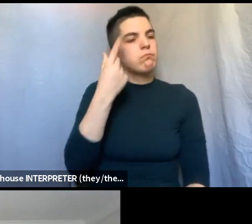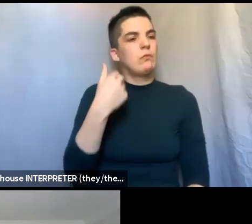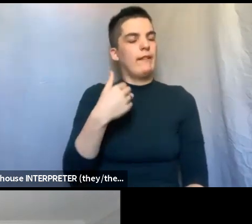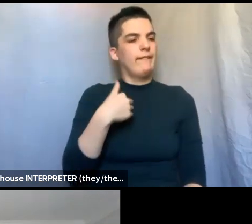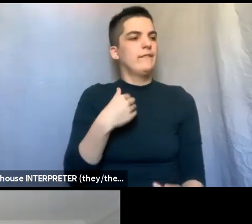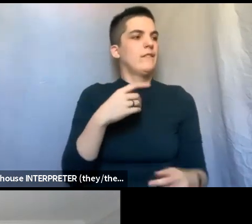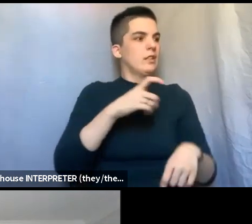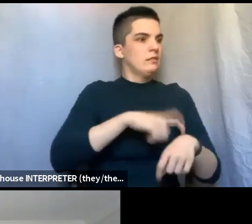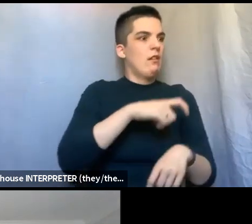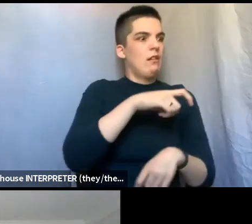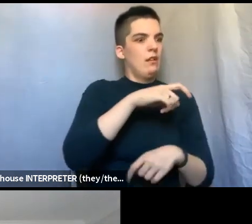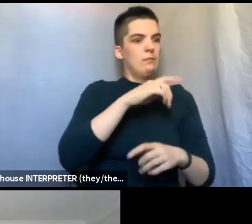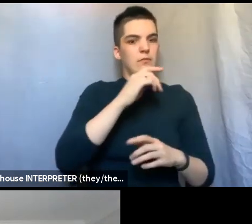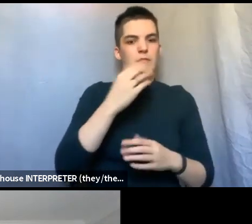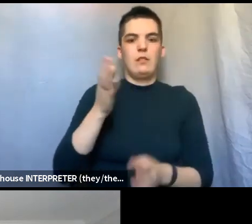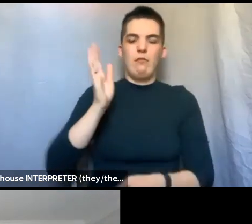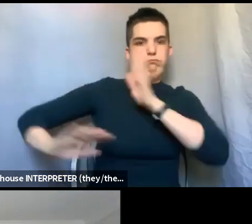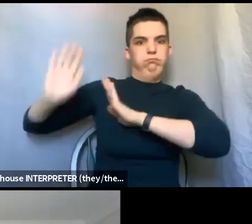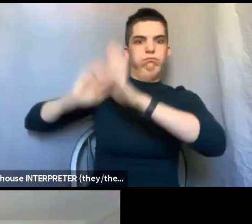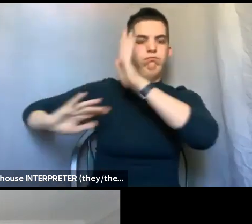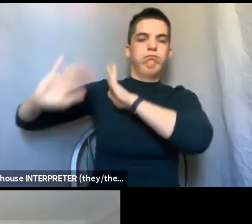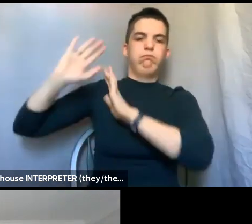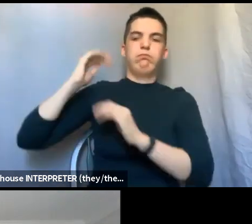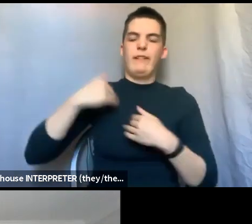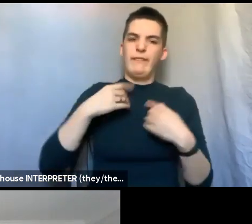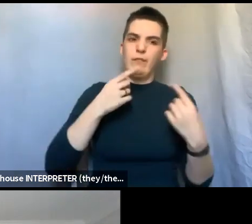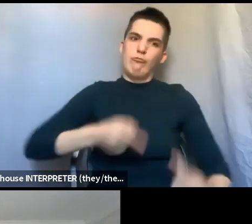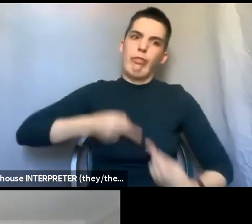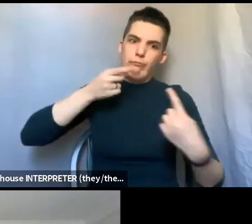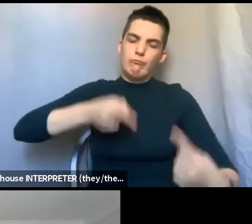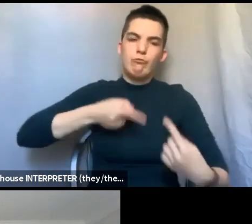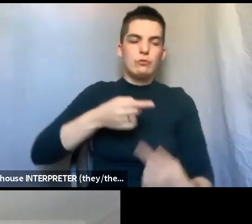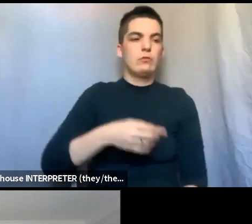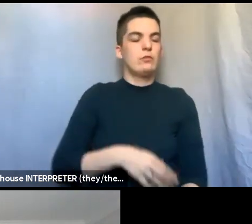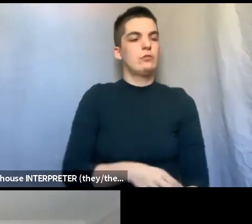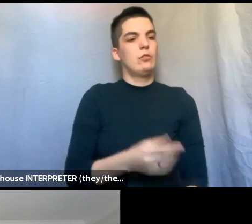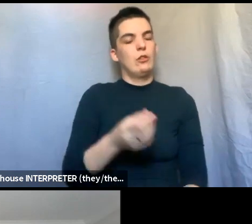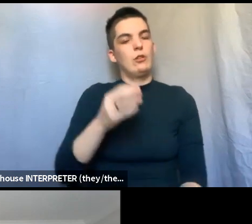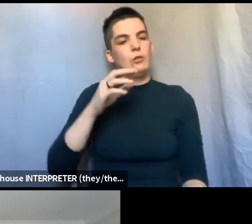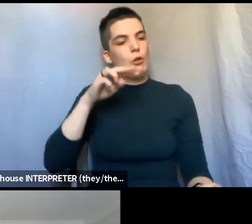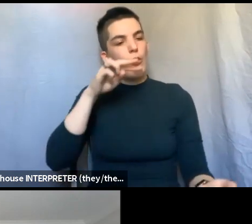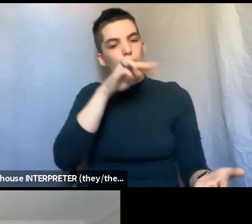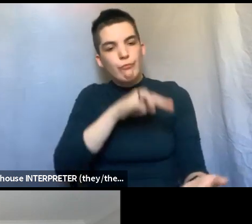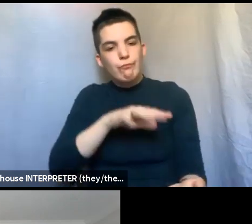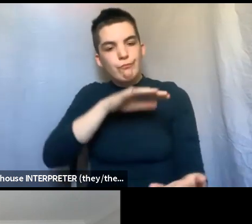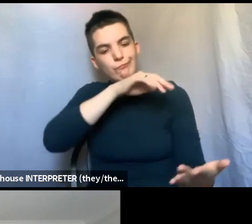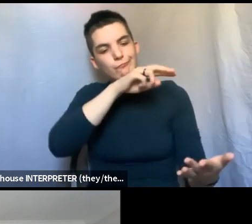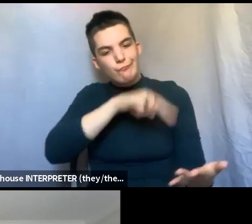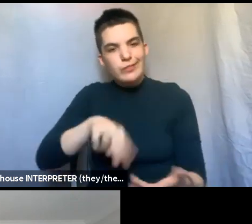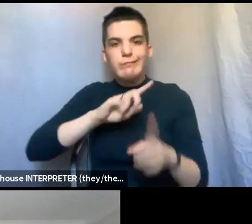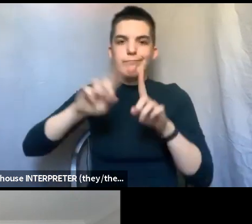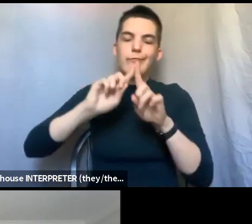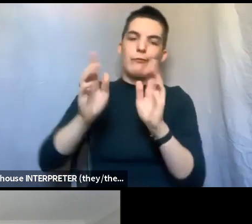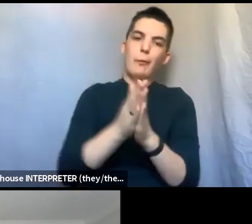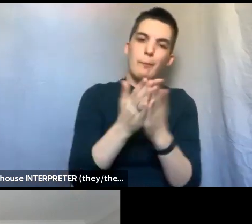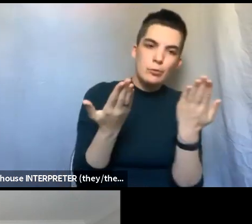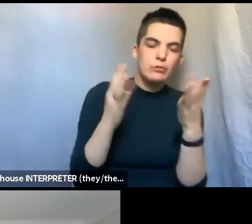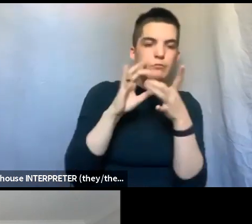have been many of them. I think you should read Harold Clurman's book, The Fervent Years, about the Great